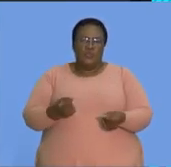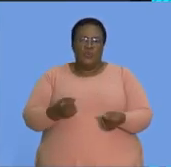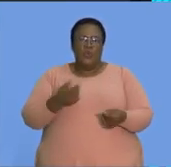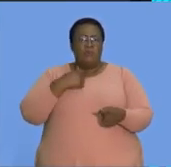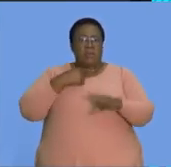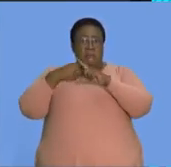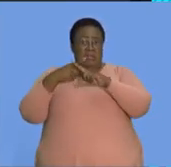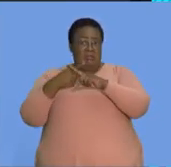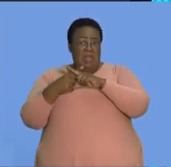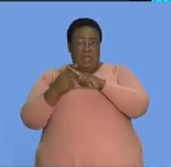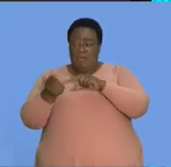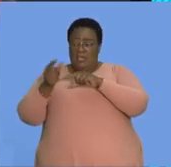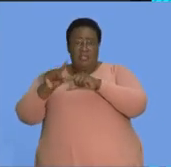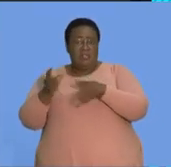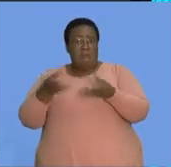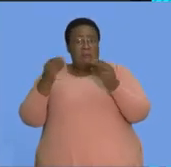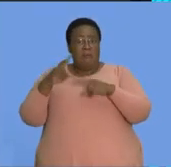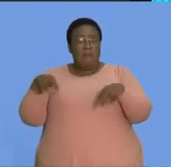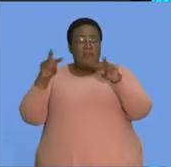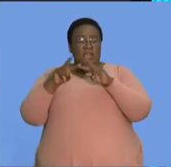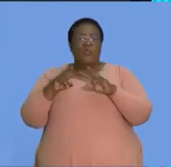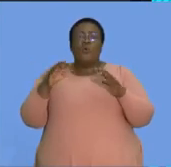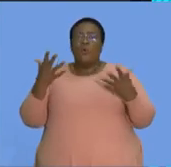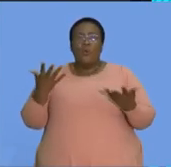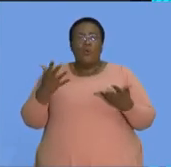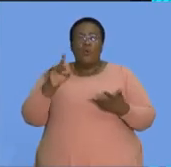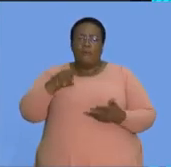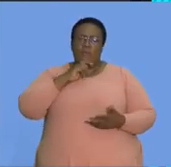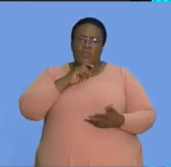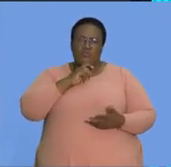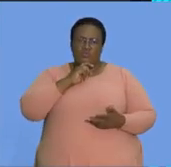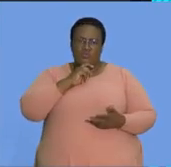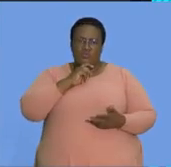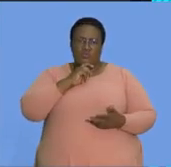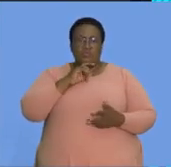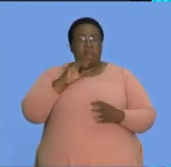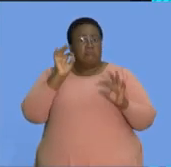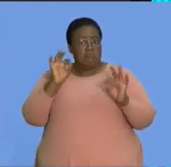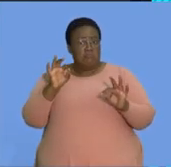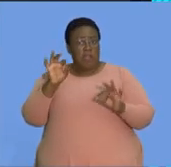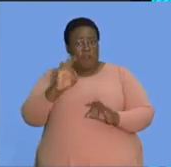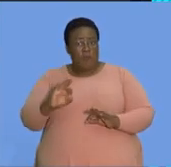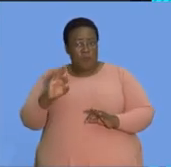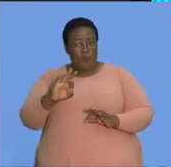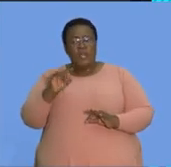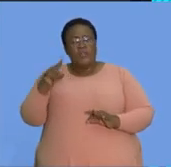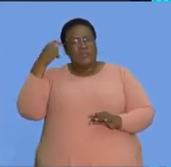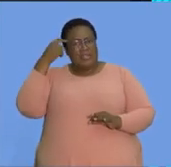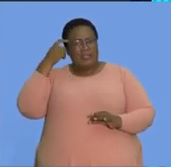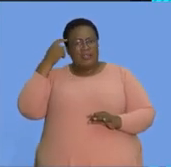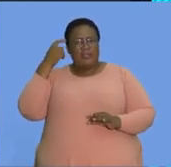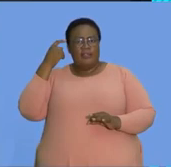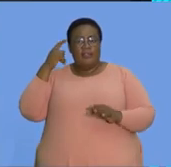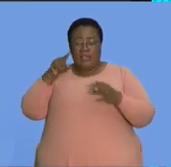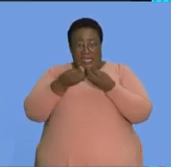need to do? Do I just need to multiply by the interest and get the value, or do I need to actually use an actual formula? So those are the things